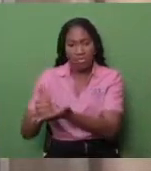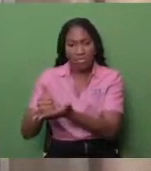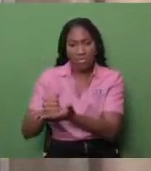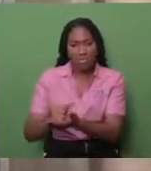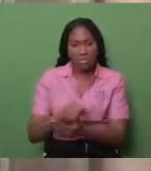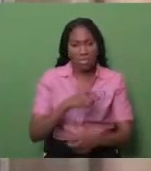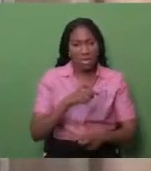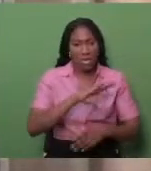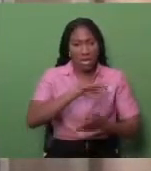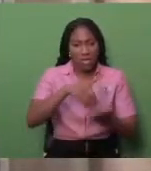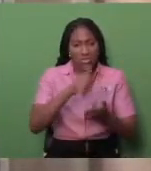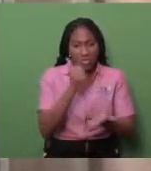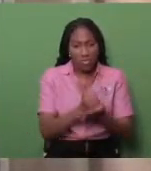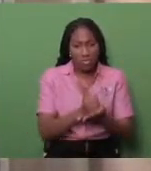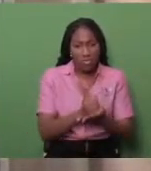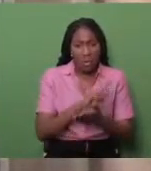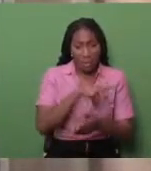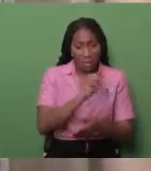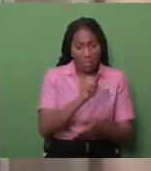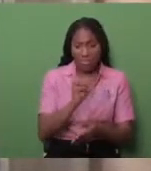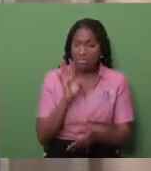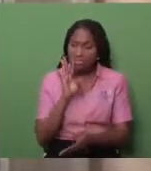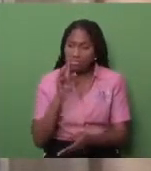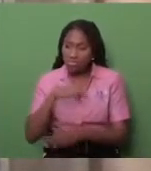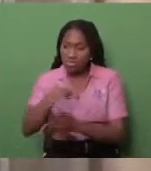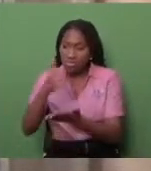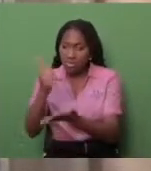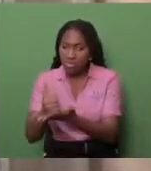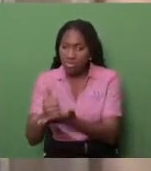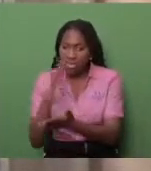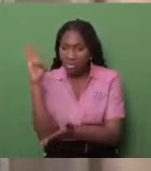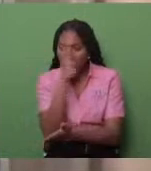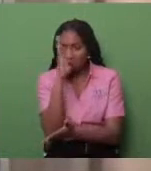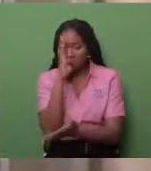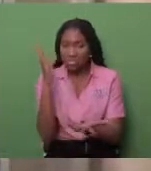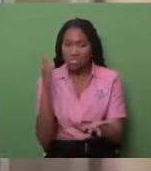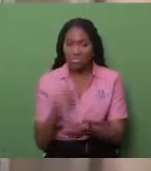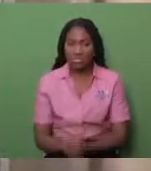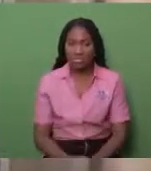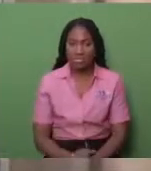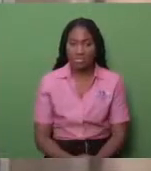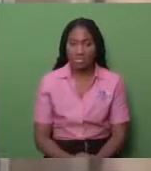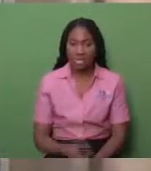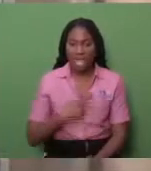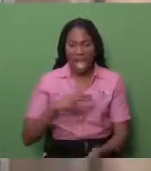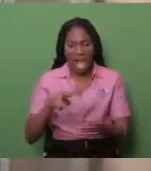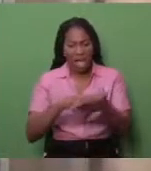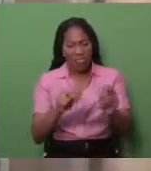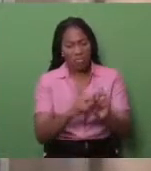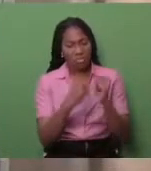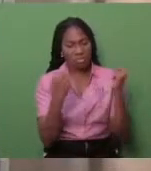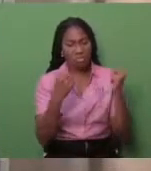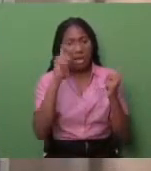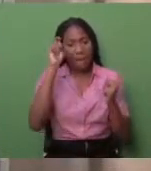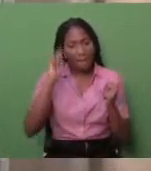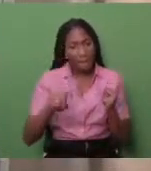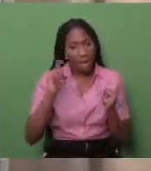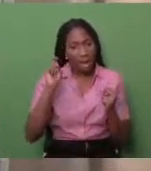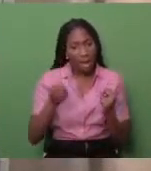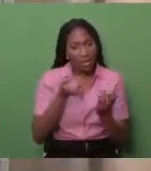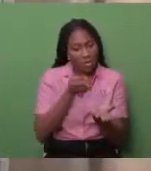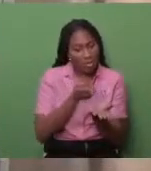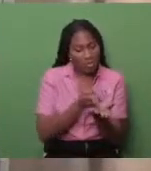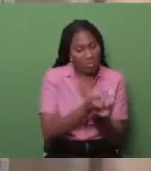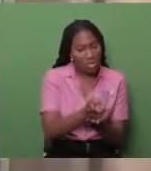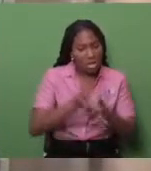nothing. Last week I saw a newspaper editorial that said there needs to be transparency in our forex